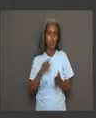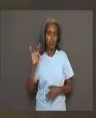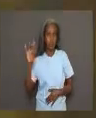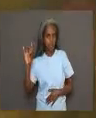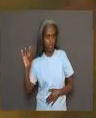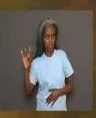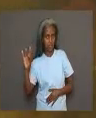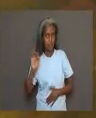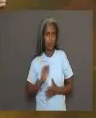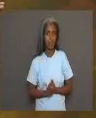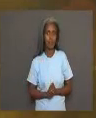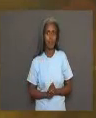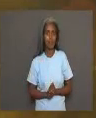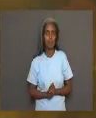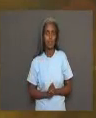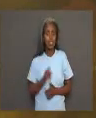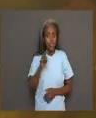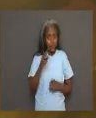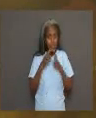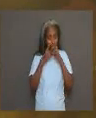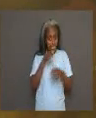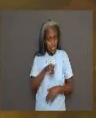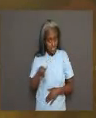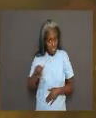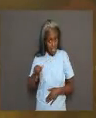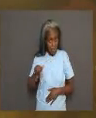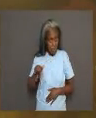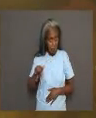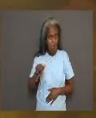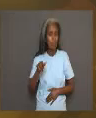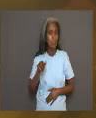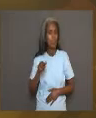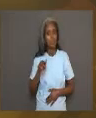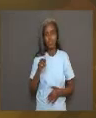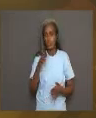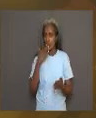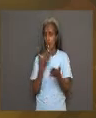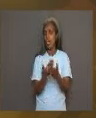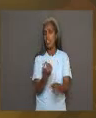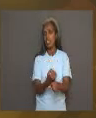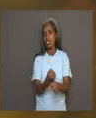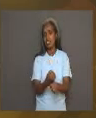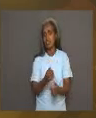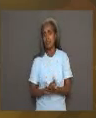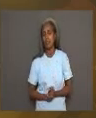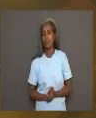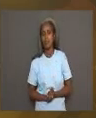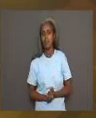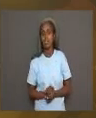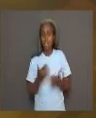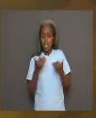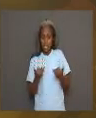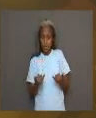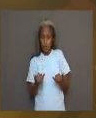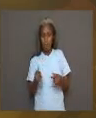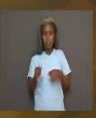14.8. Was that your answer too? If so, well done. Now let